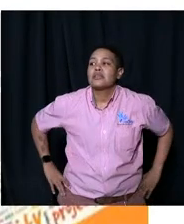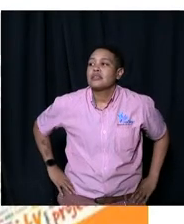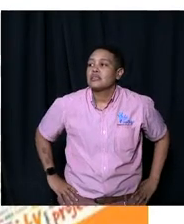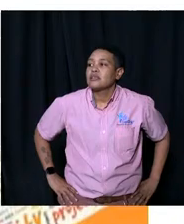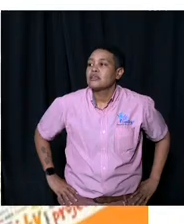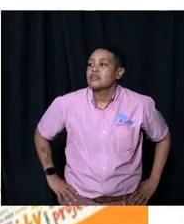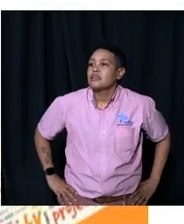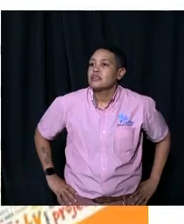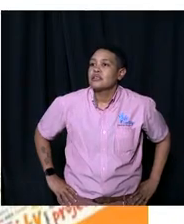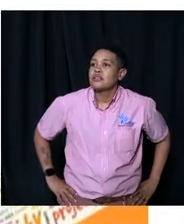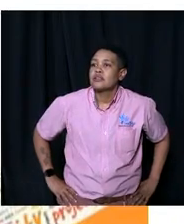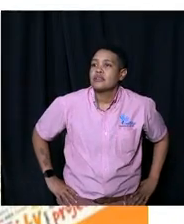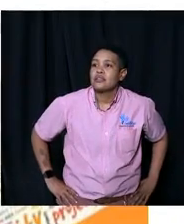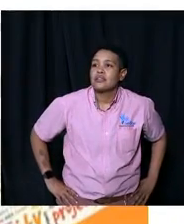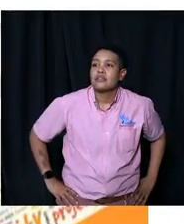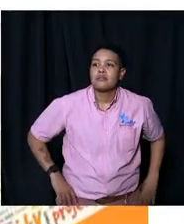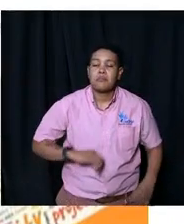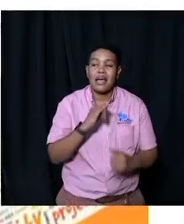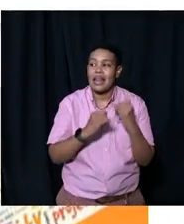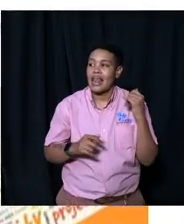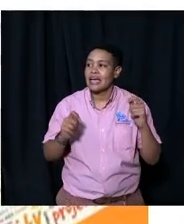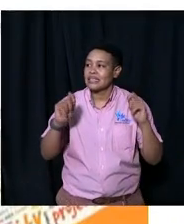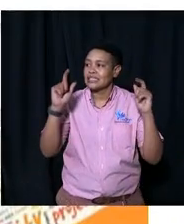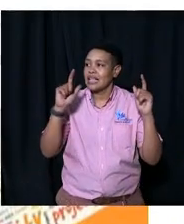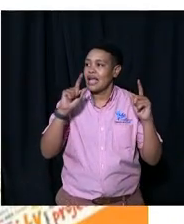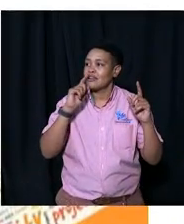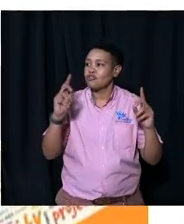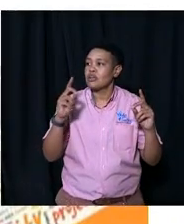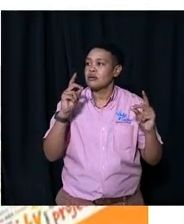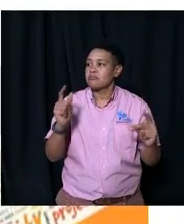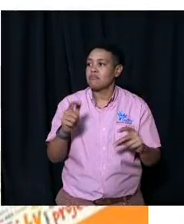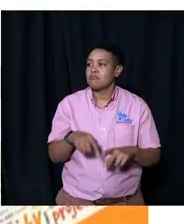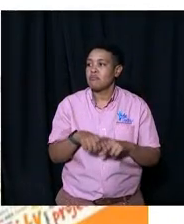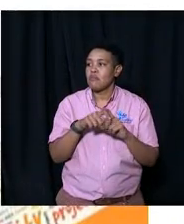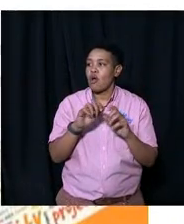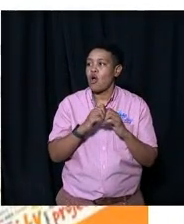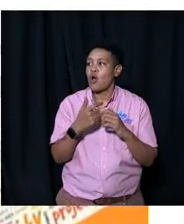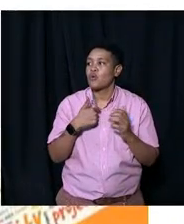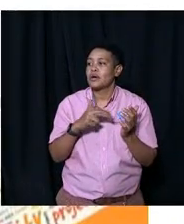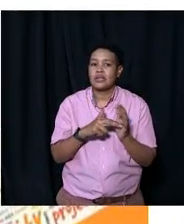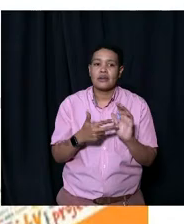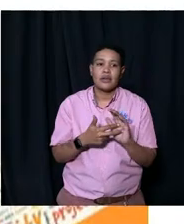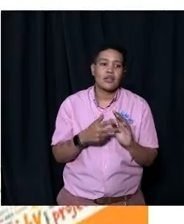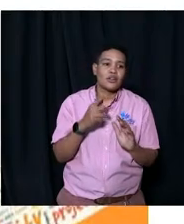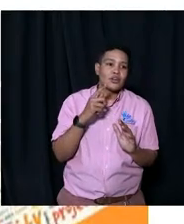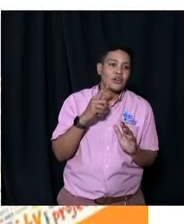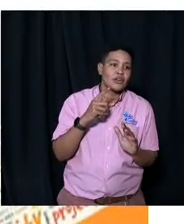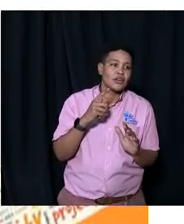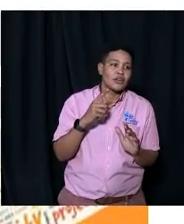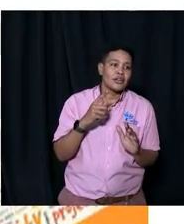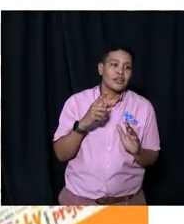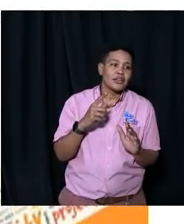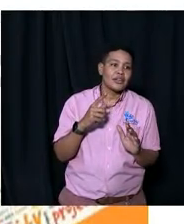And this is my last slide. I'll just pause very briefly to reflect on how we intend to implement this climate change